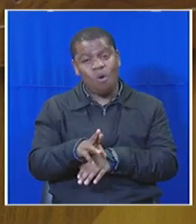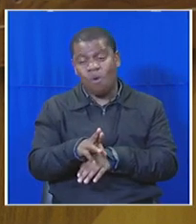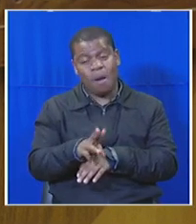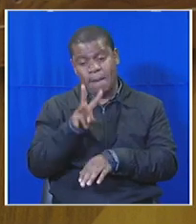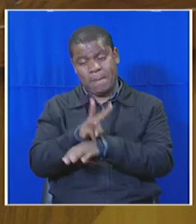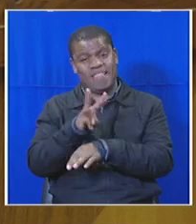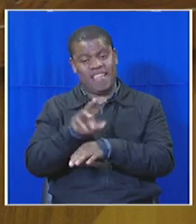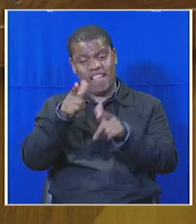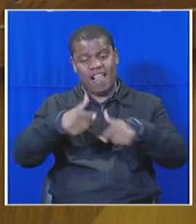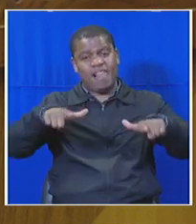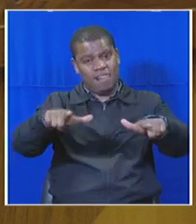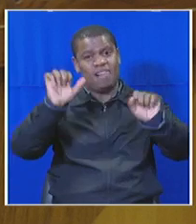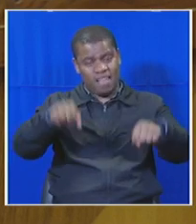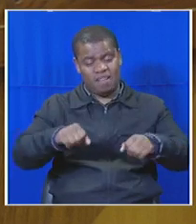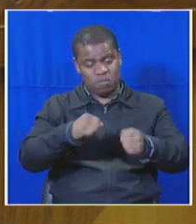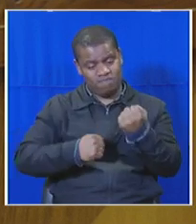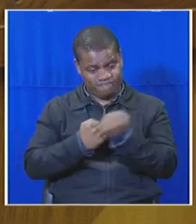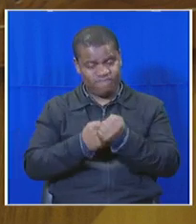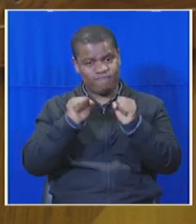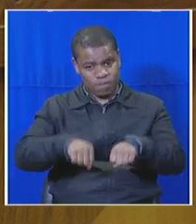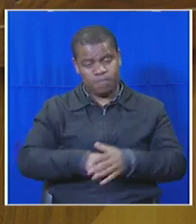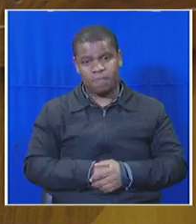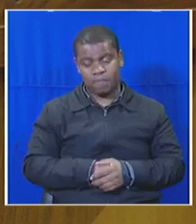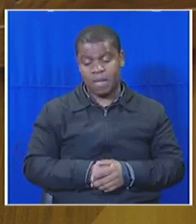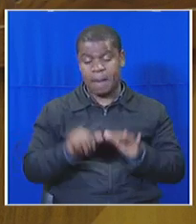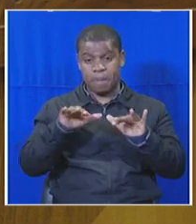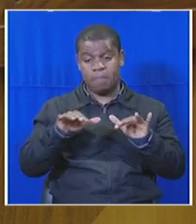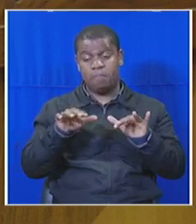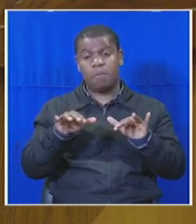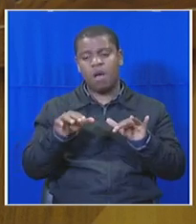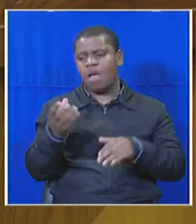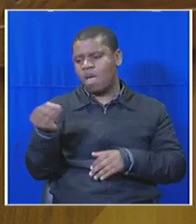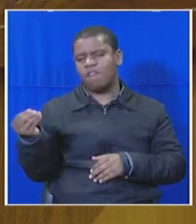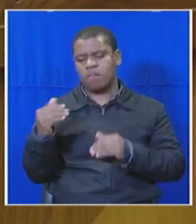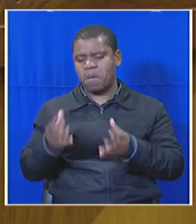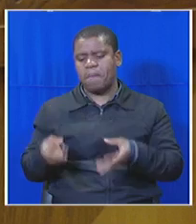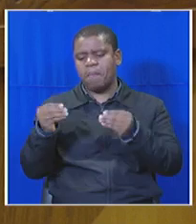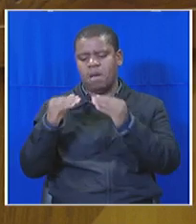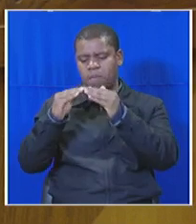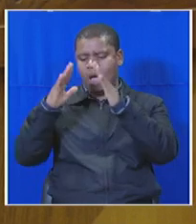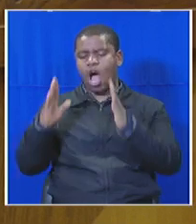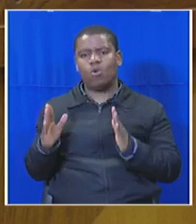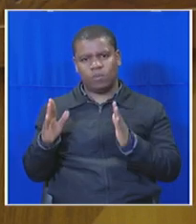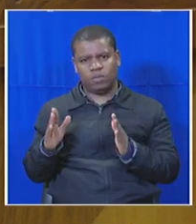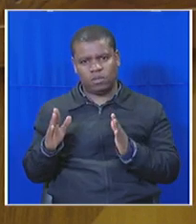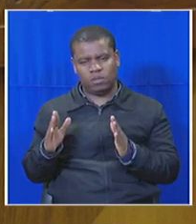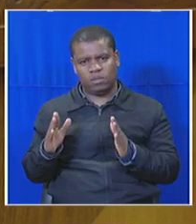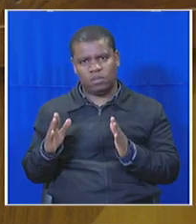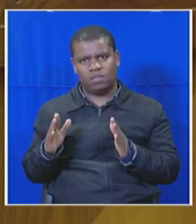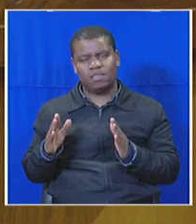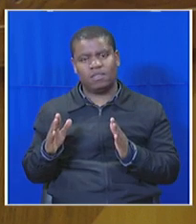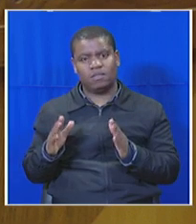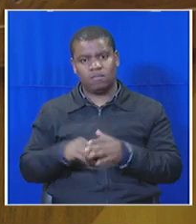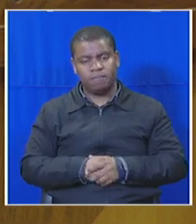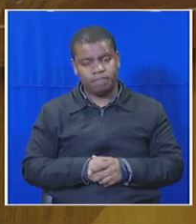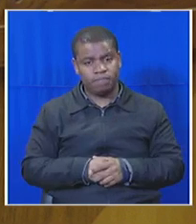People who have families and assets like any of us. But surely